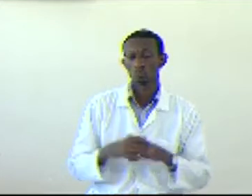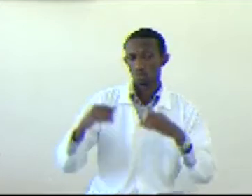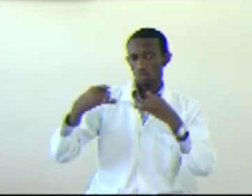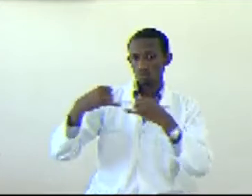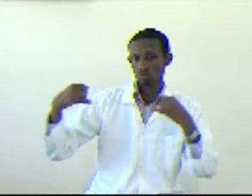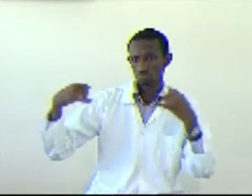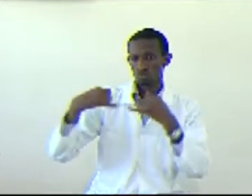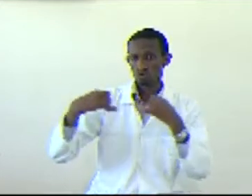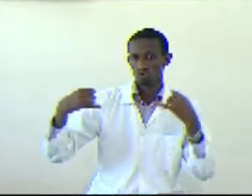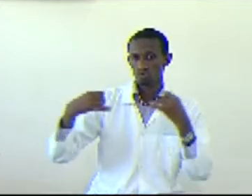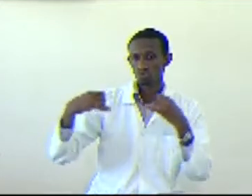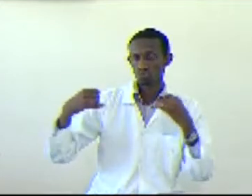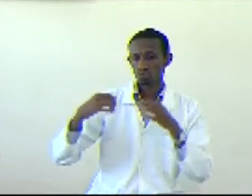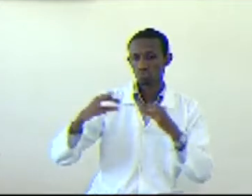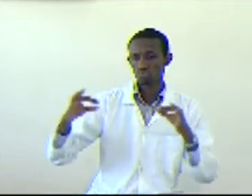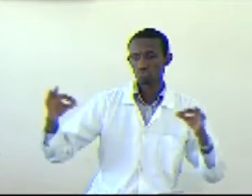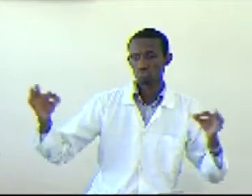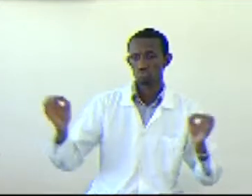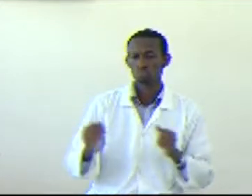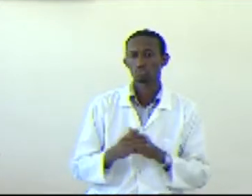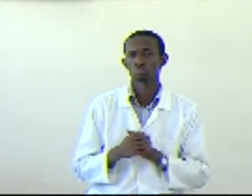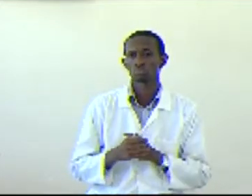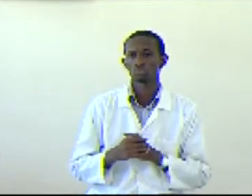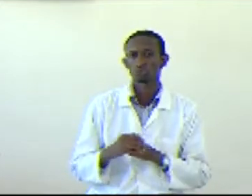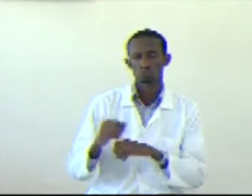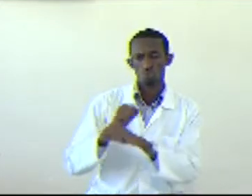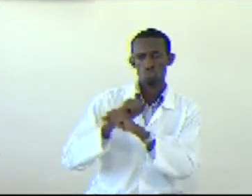the resistance